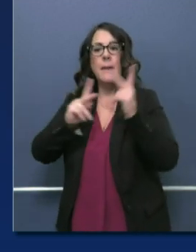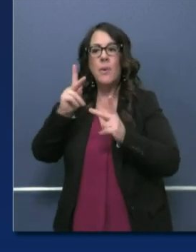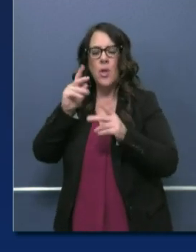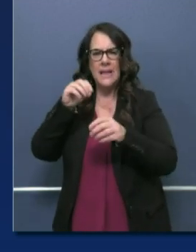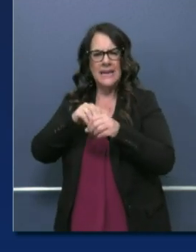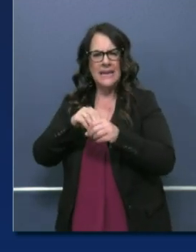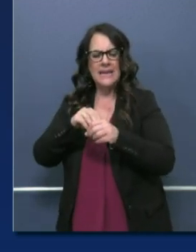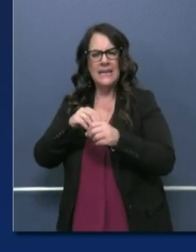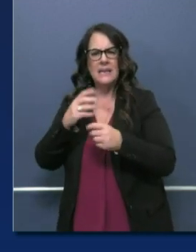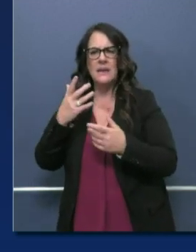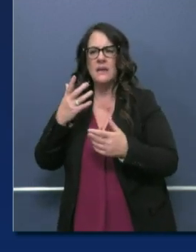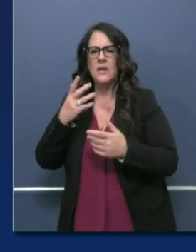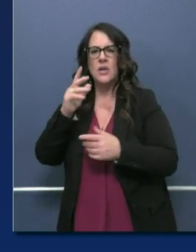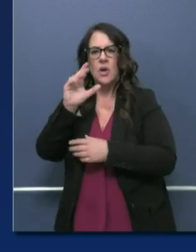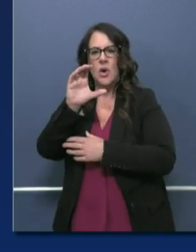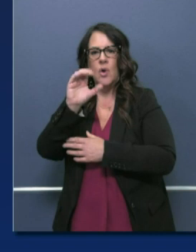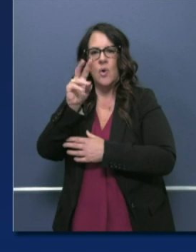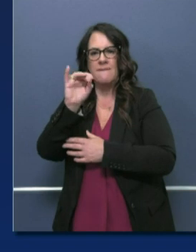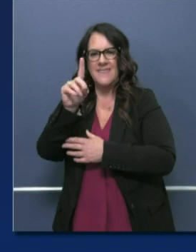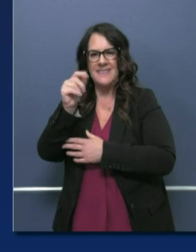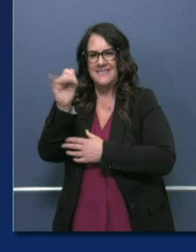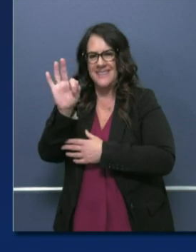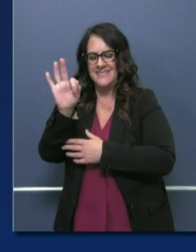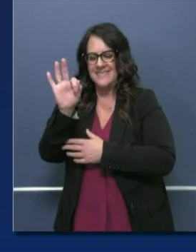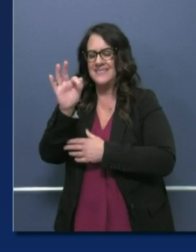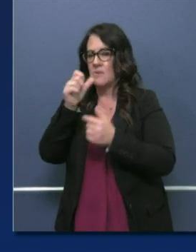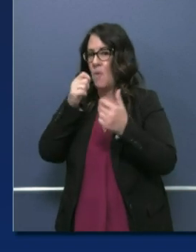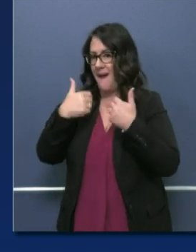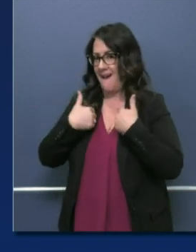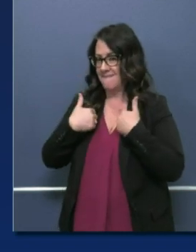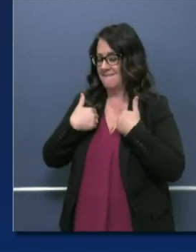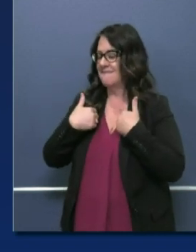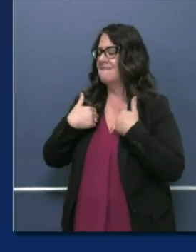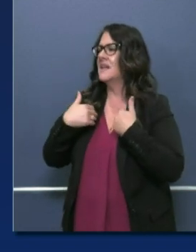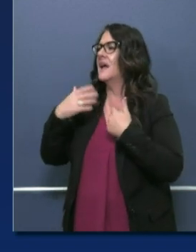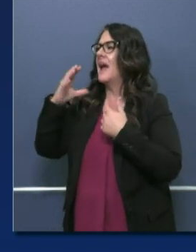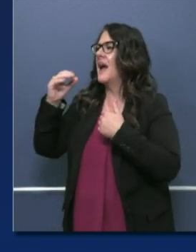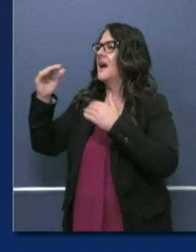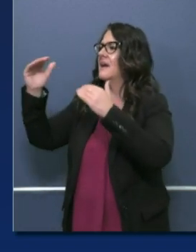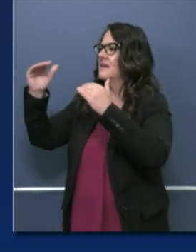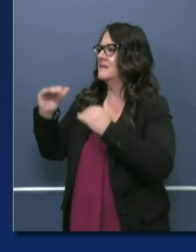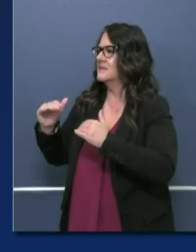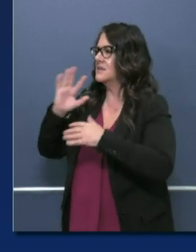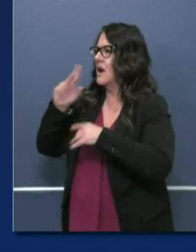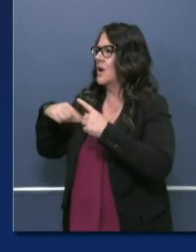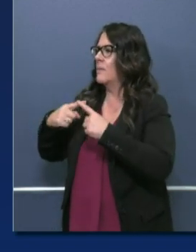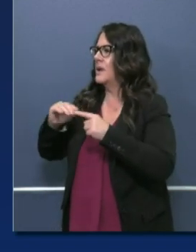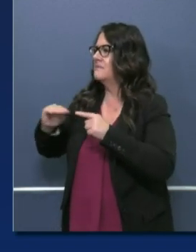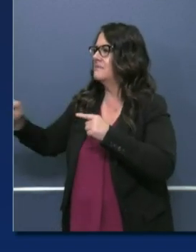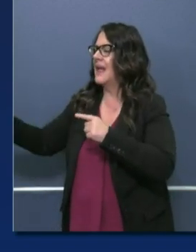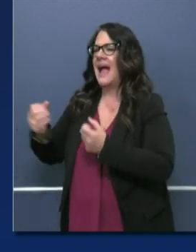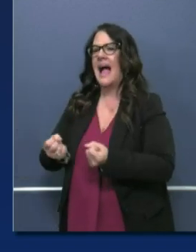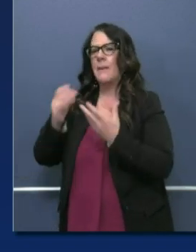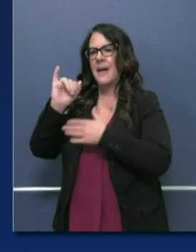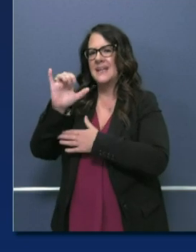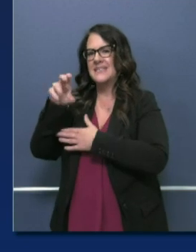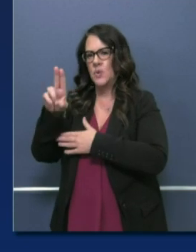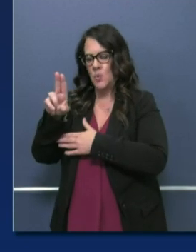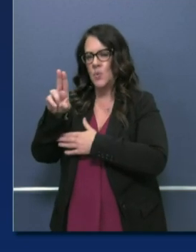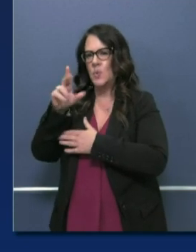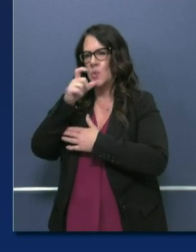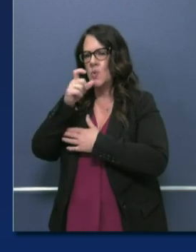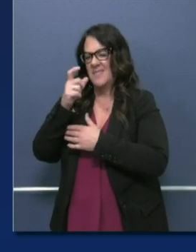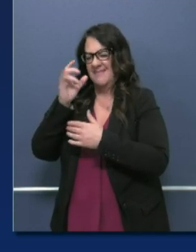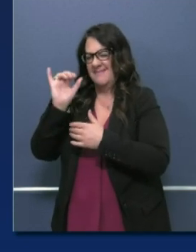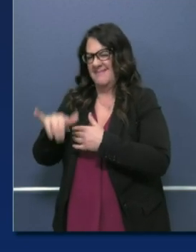COVID-19. And across here, the second lighter line shows the trend in the total number of people hospitalized in ICUs with COVID-19.